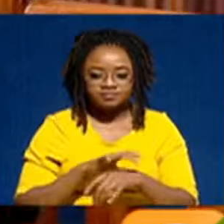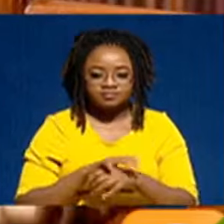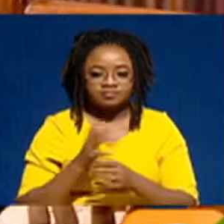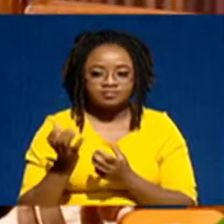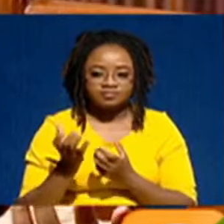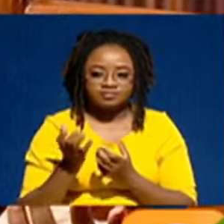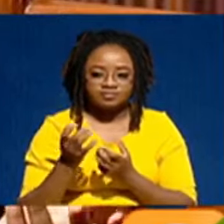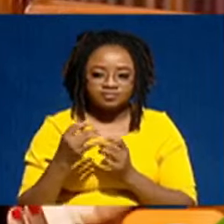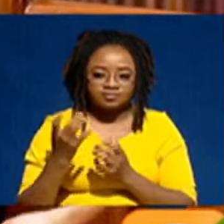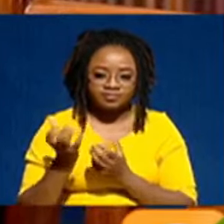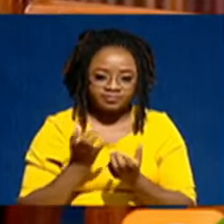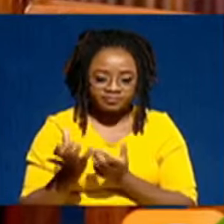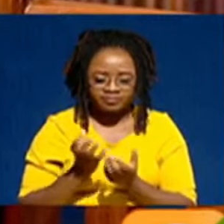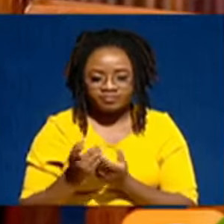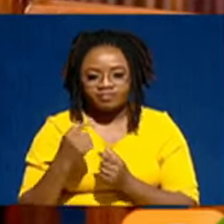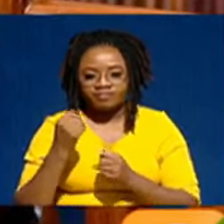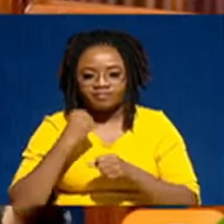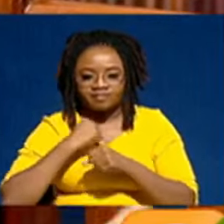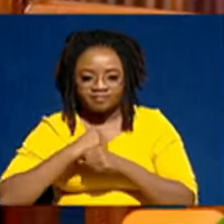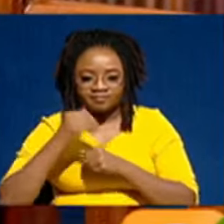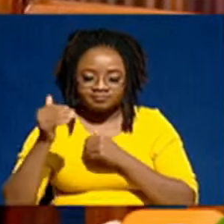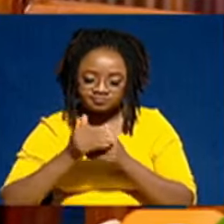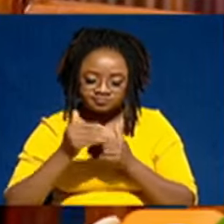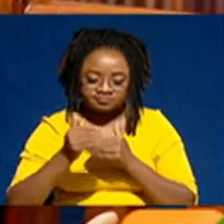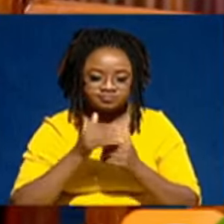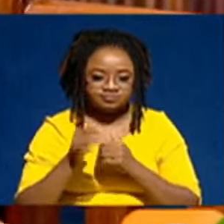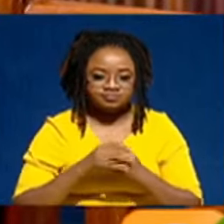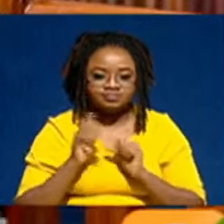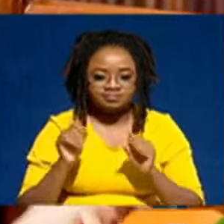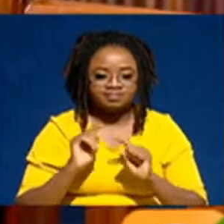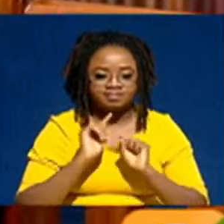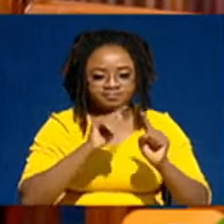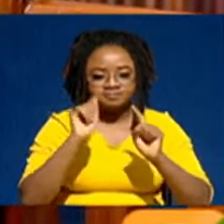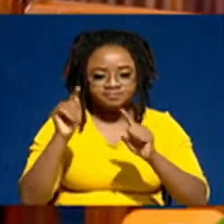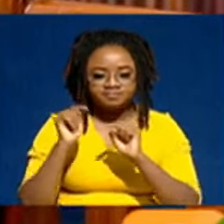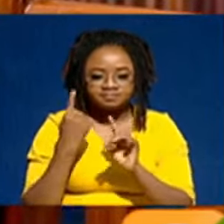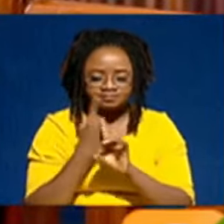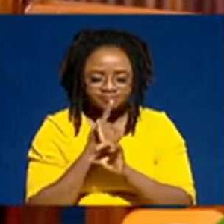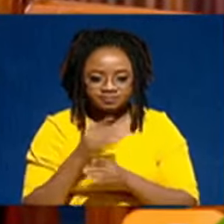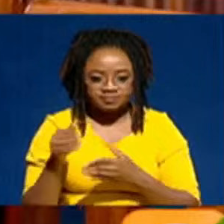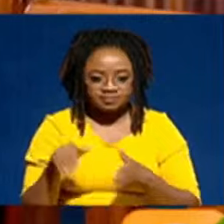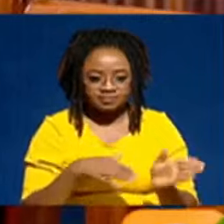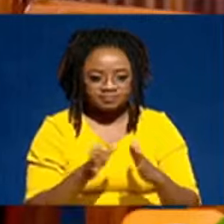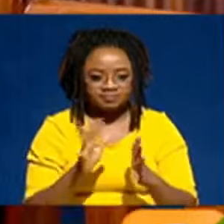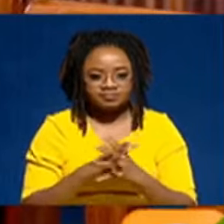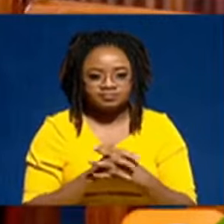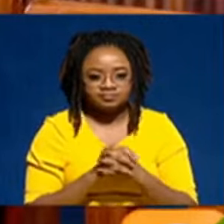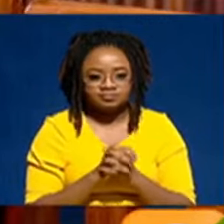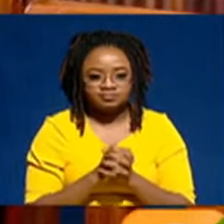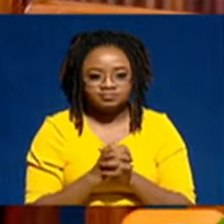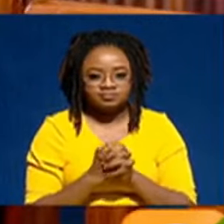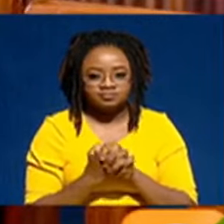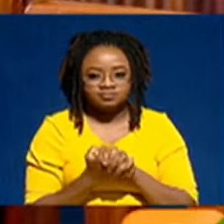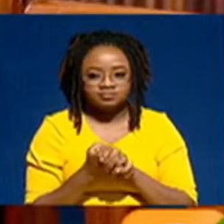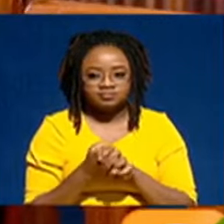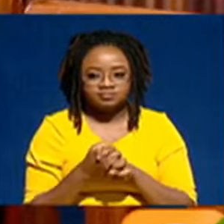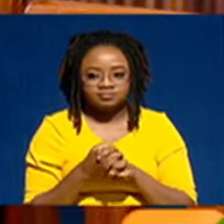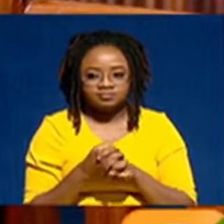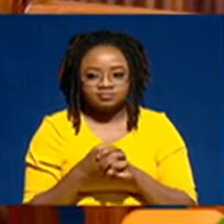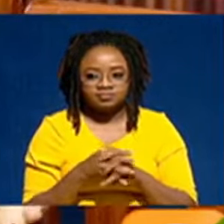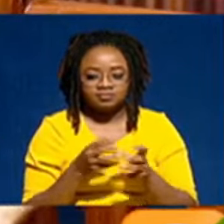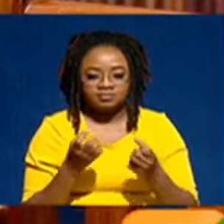going to industrial area for work, or maybe they're able to access other economic opportunities. And so, you know, as part of